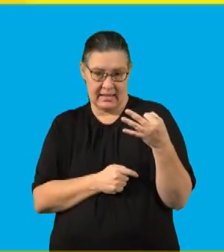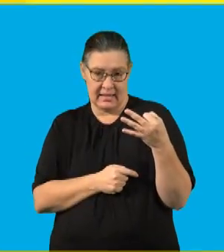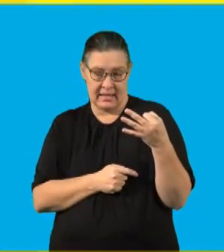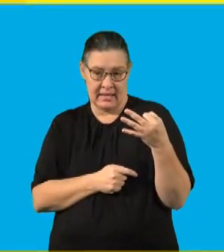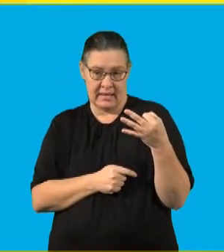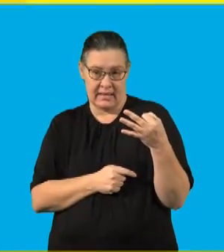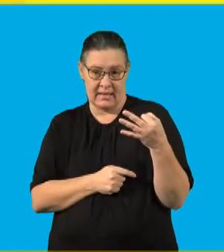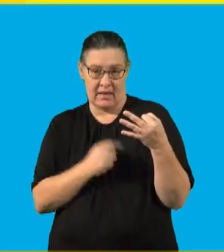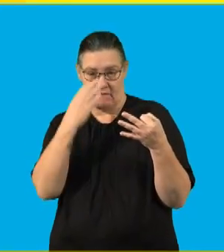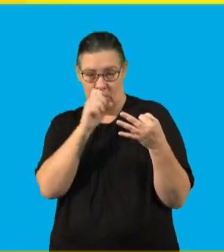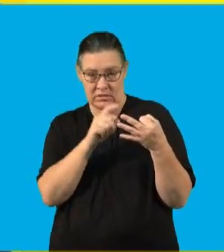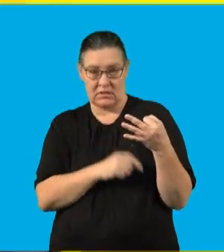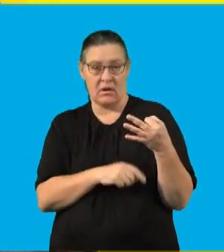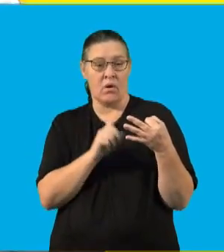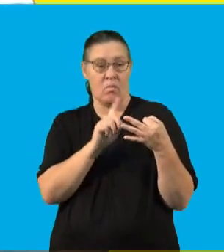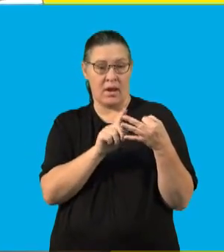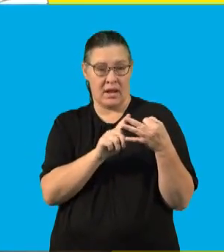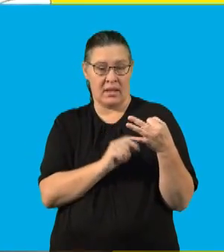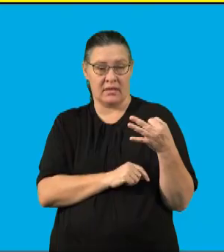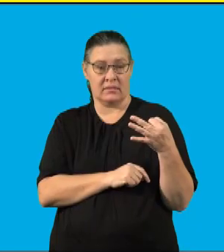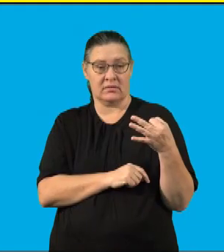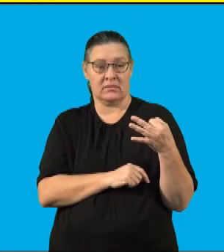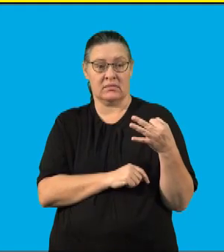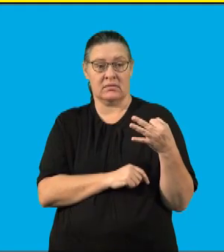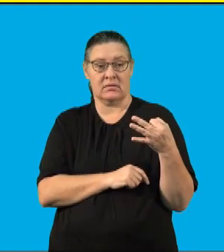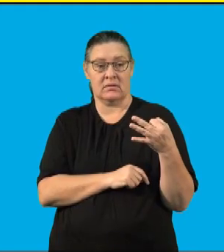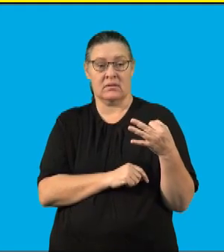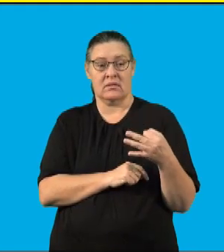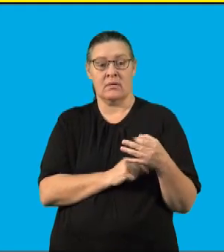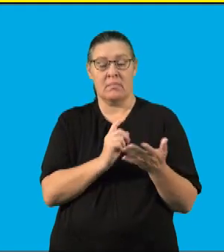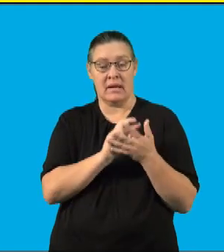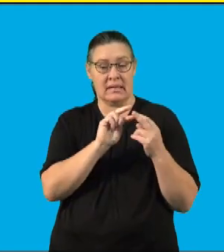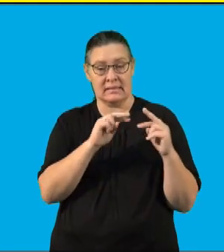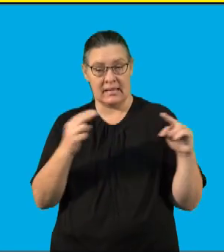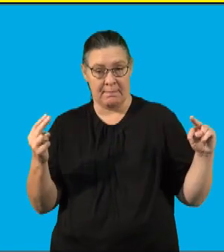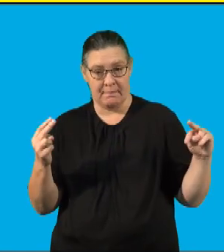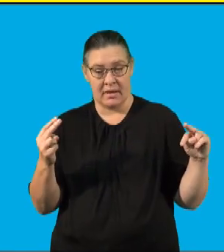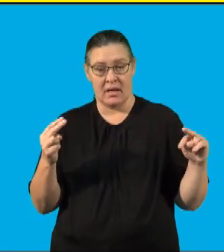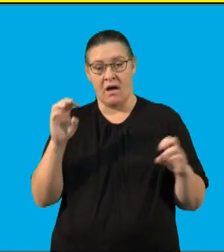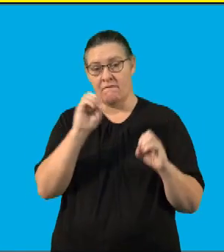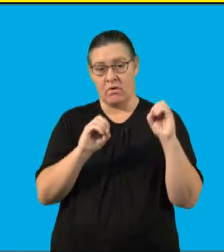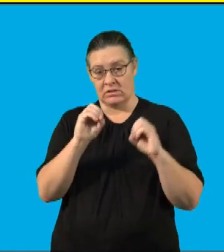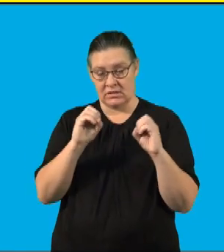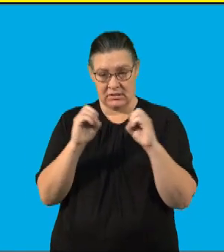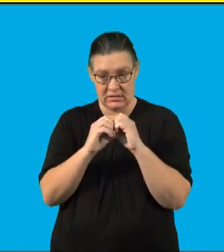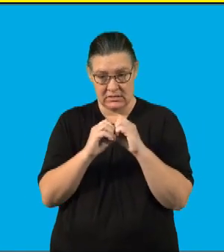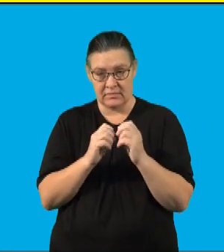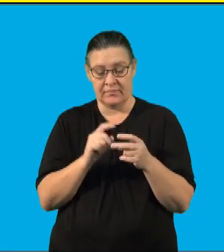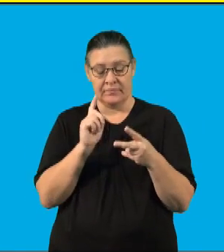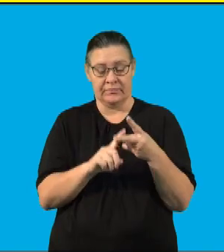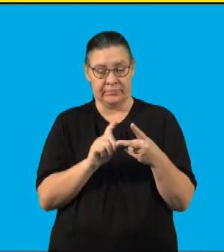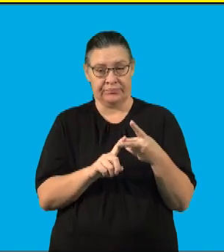met, or three things are talked about. Number one, we need to talk about the type of intermolecular